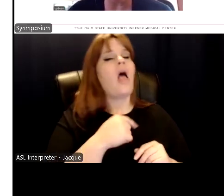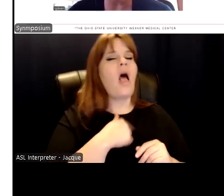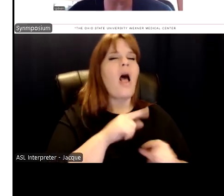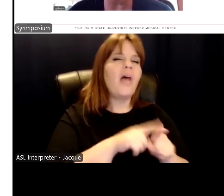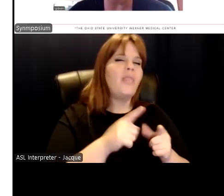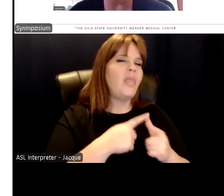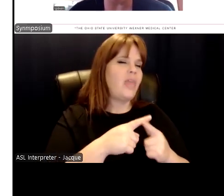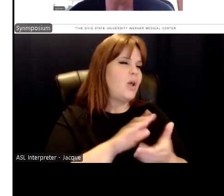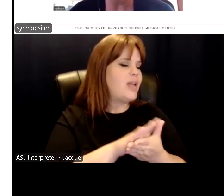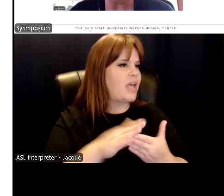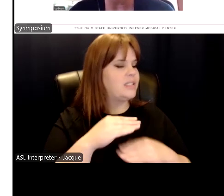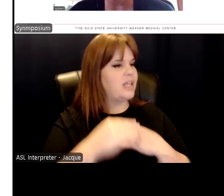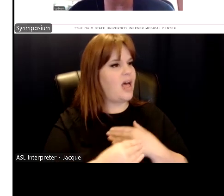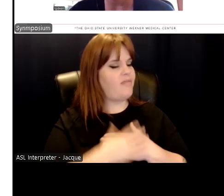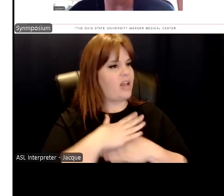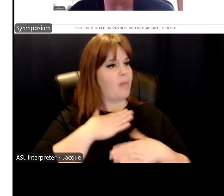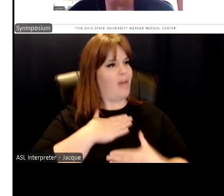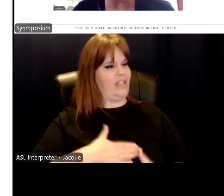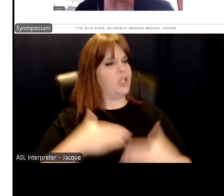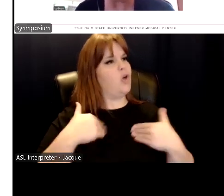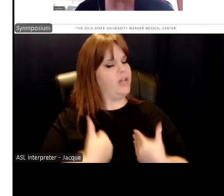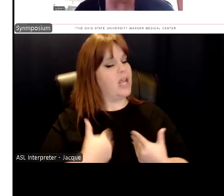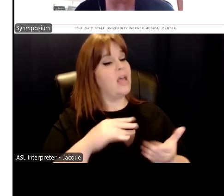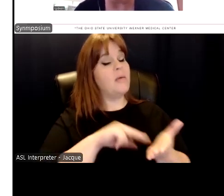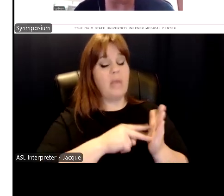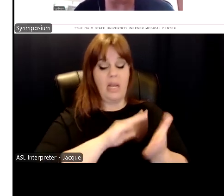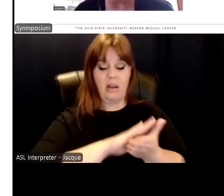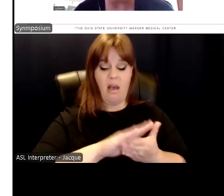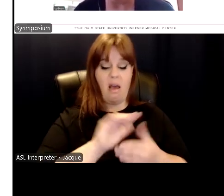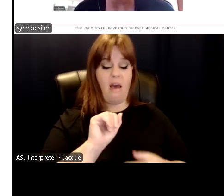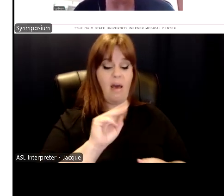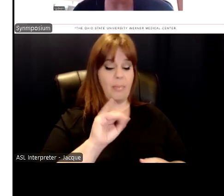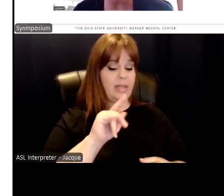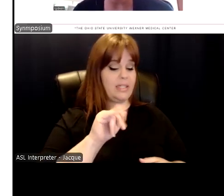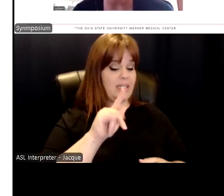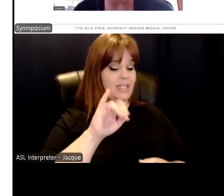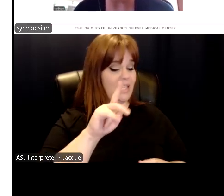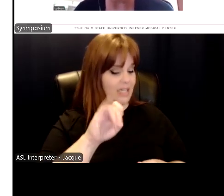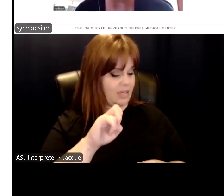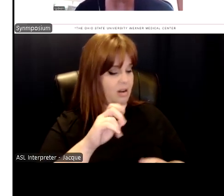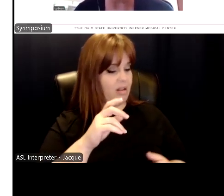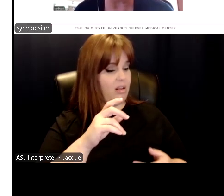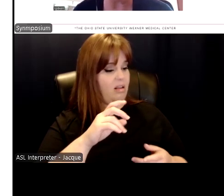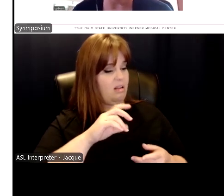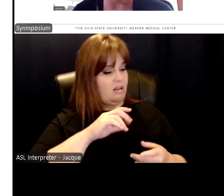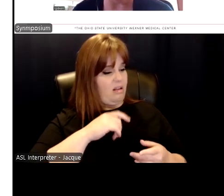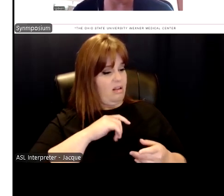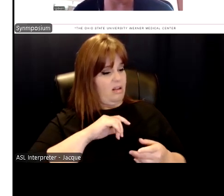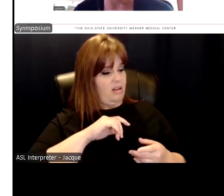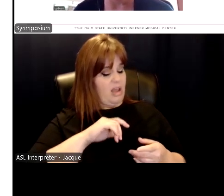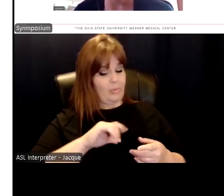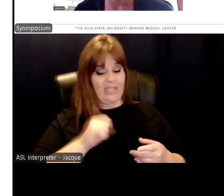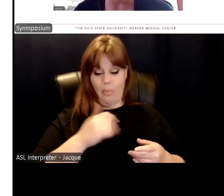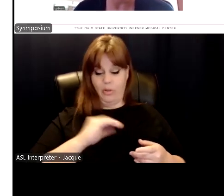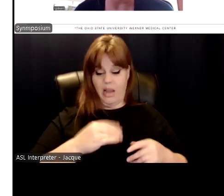I say nice, I mean that the amantadine brought it from maybe 10% of my normal up to maybe 20% of